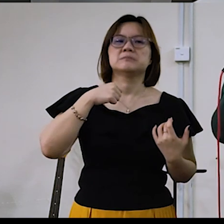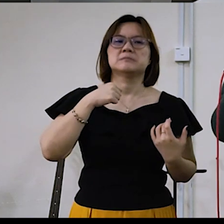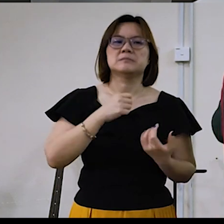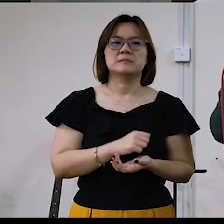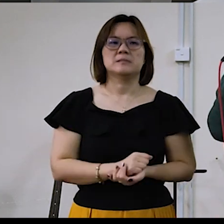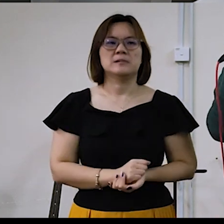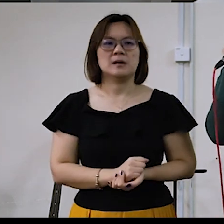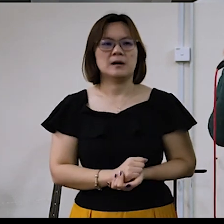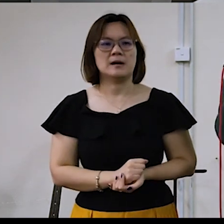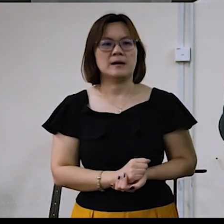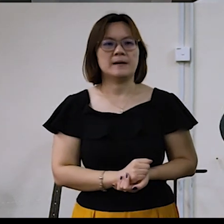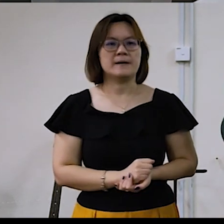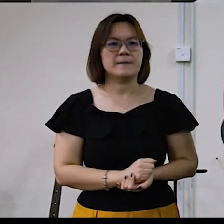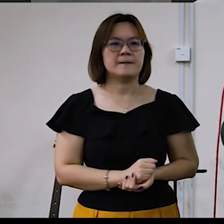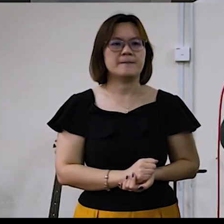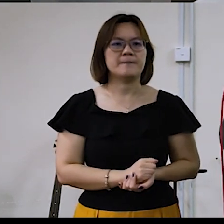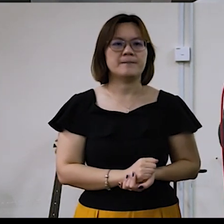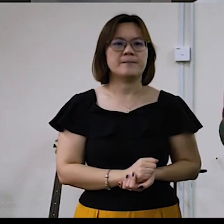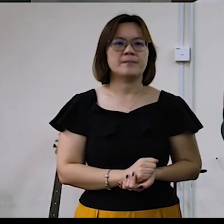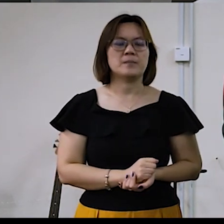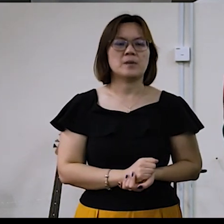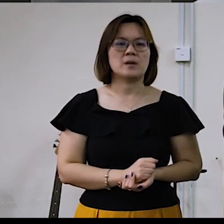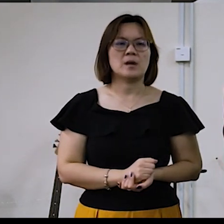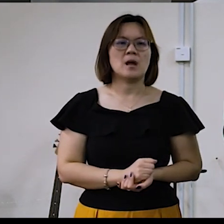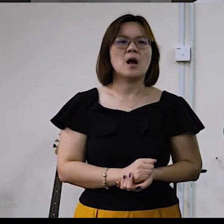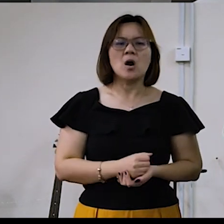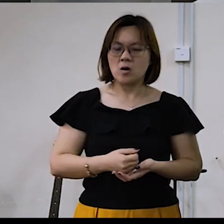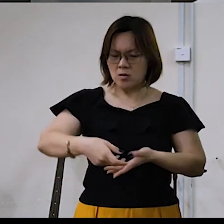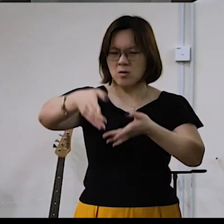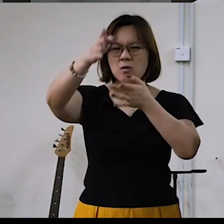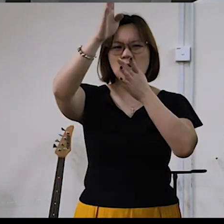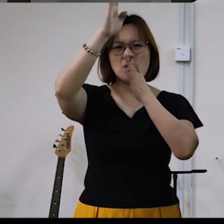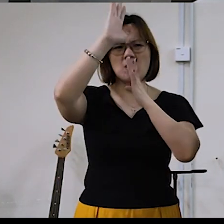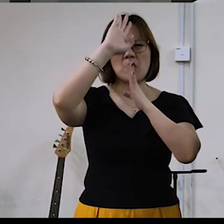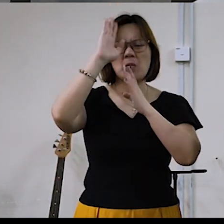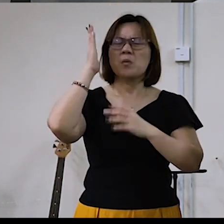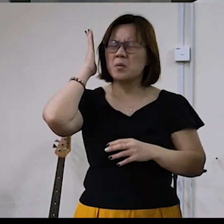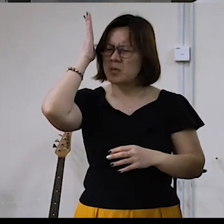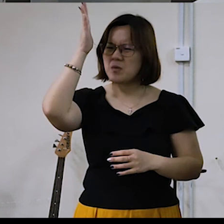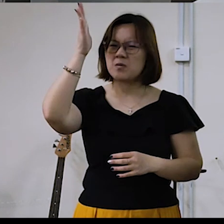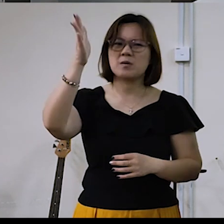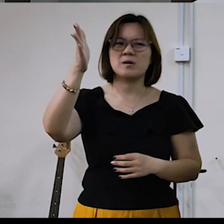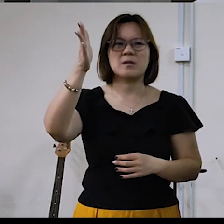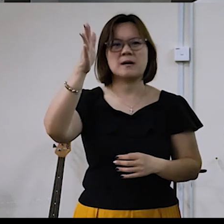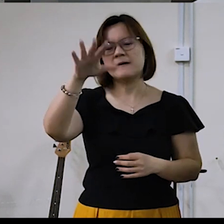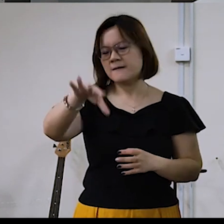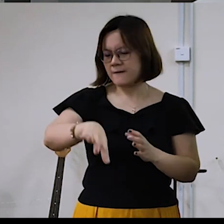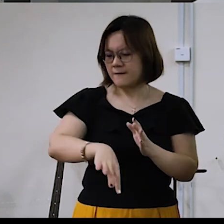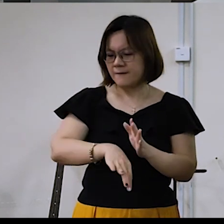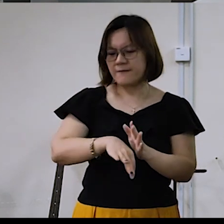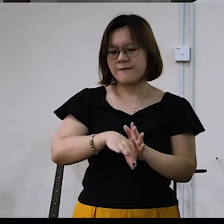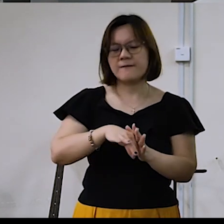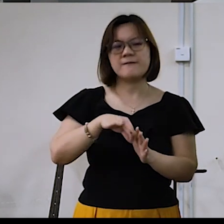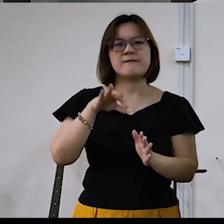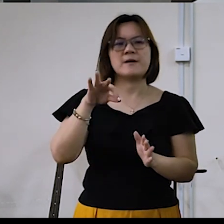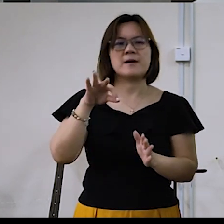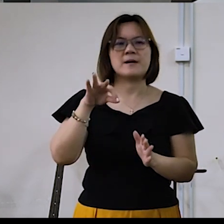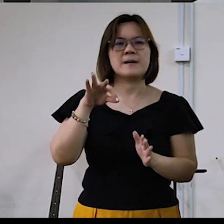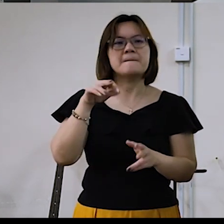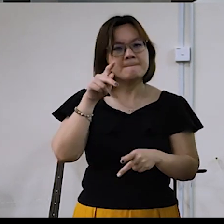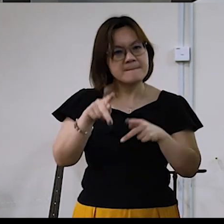church worship team is going to die. You think so? God will replace you. This is what we learn from here. Never be